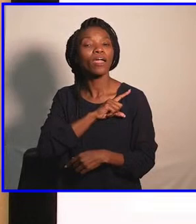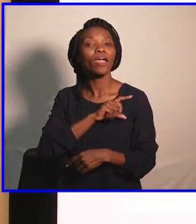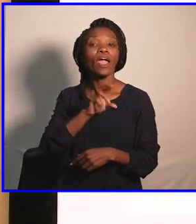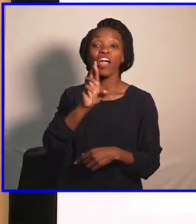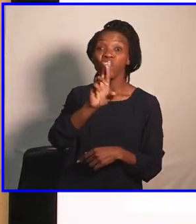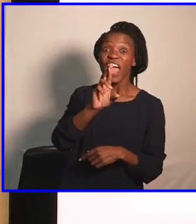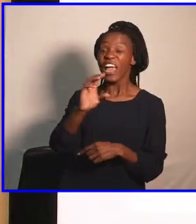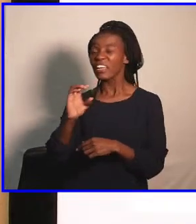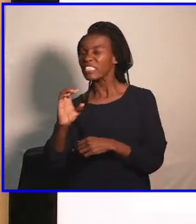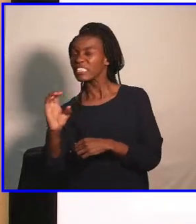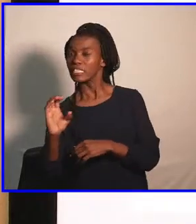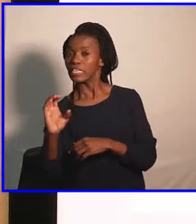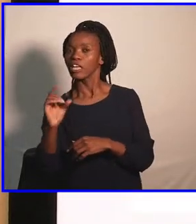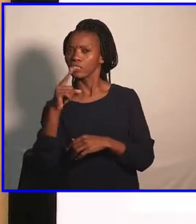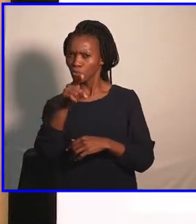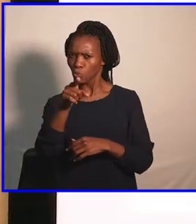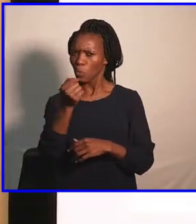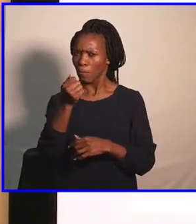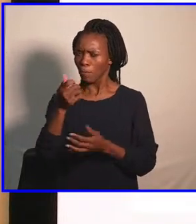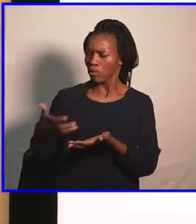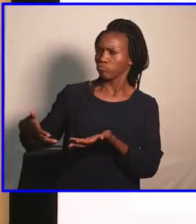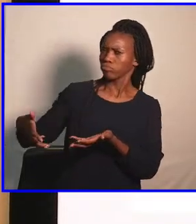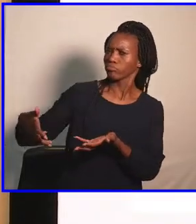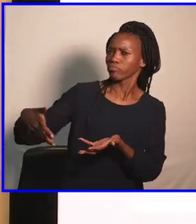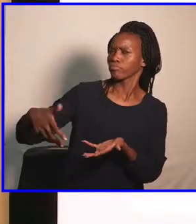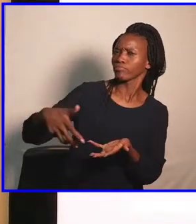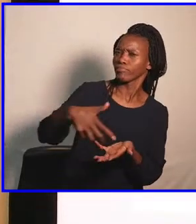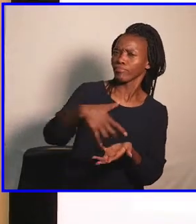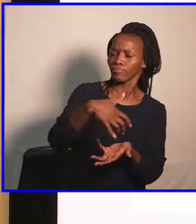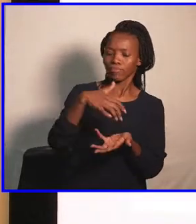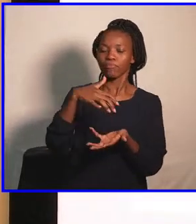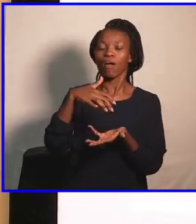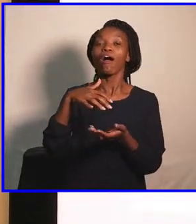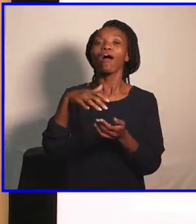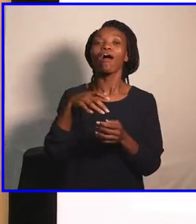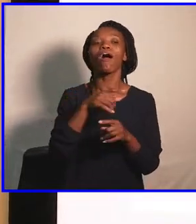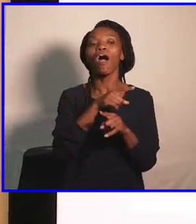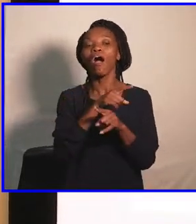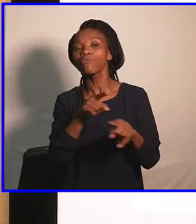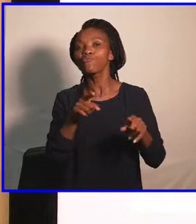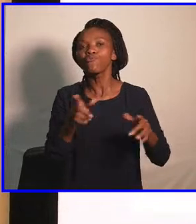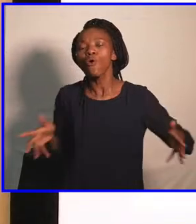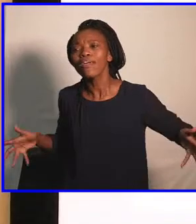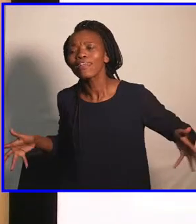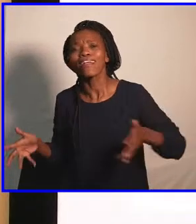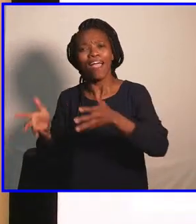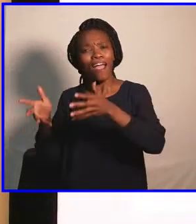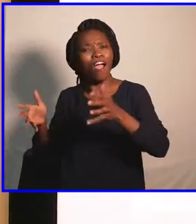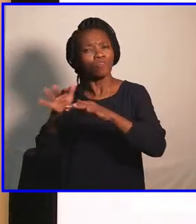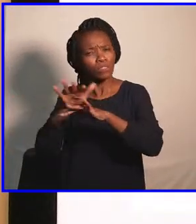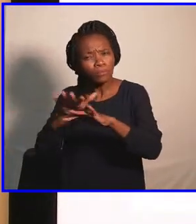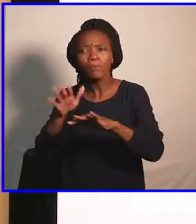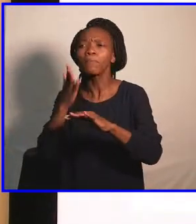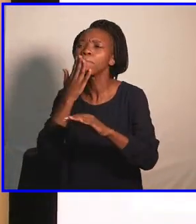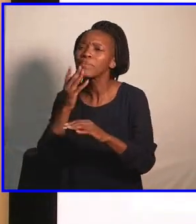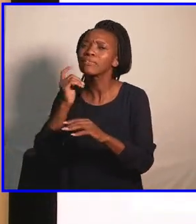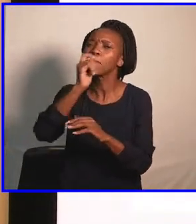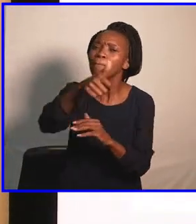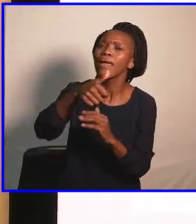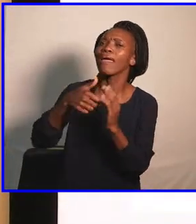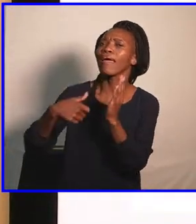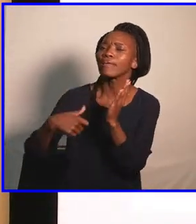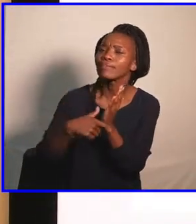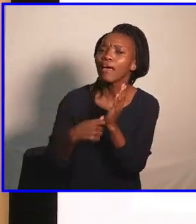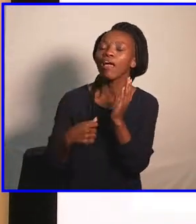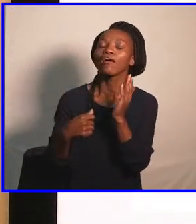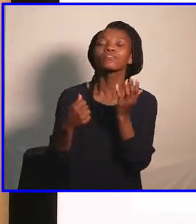and the cents that you collect and you encourage people to bring in,